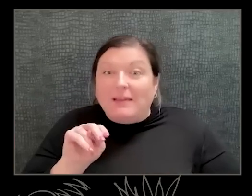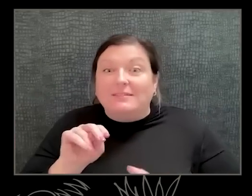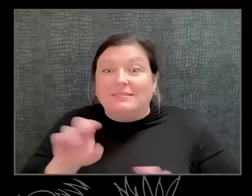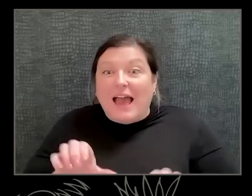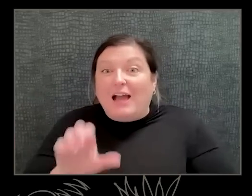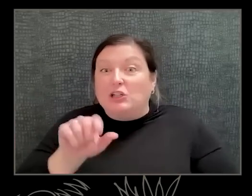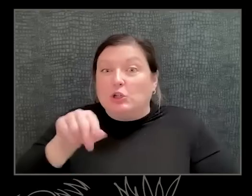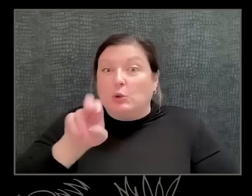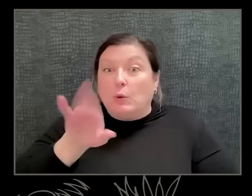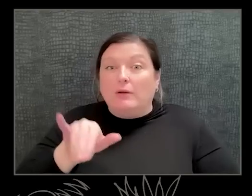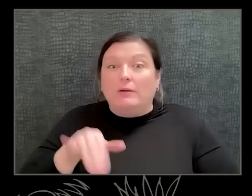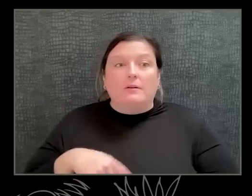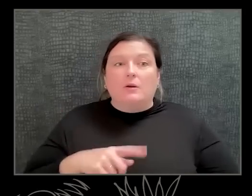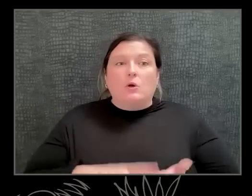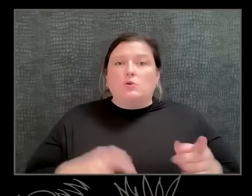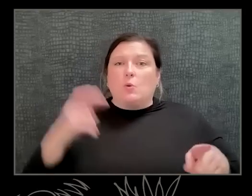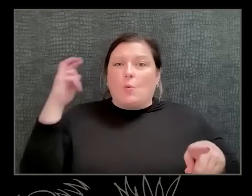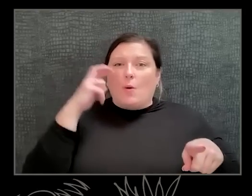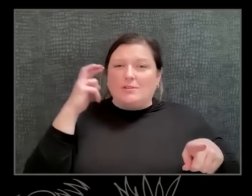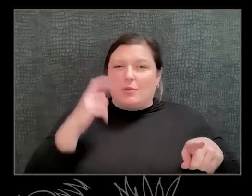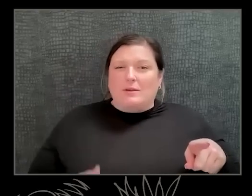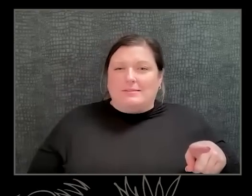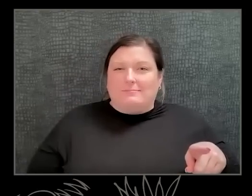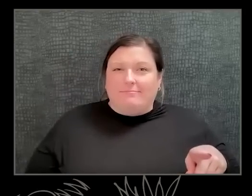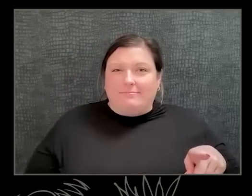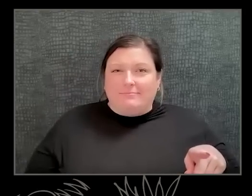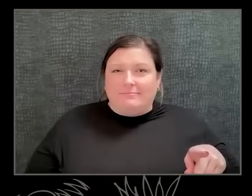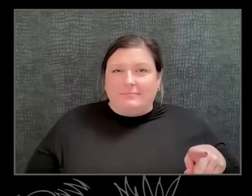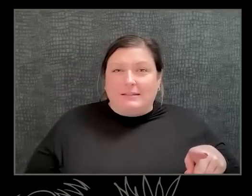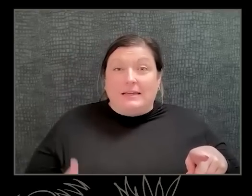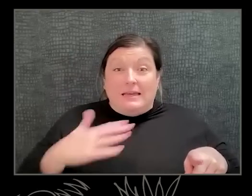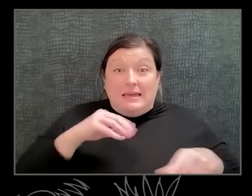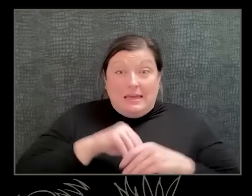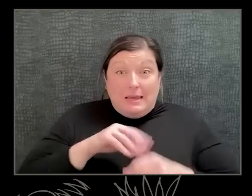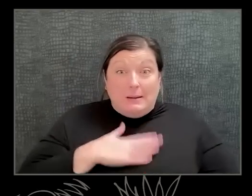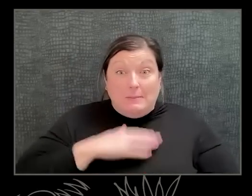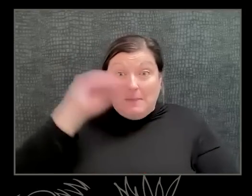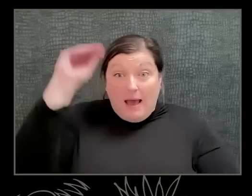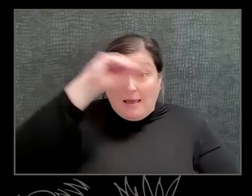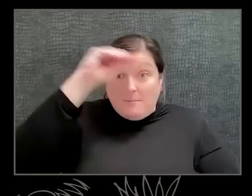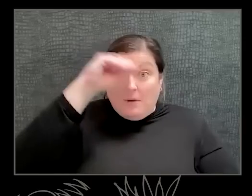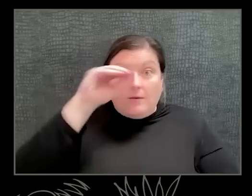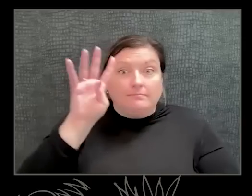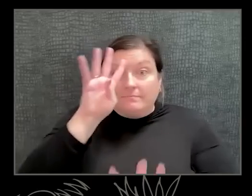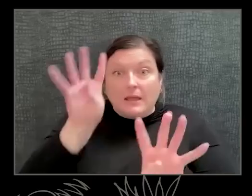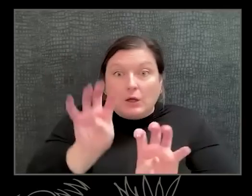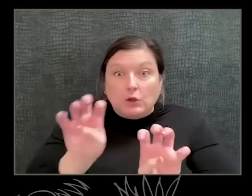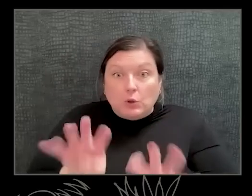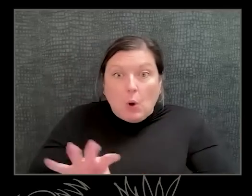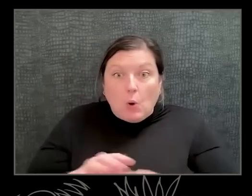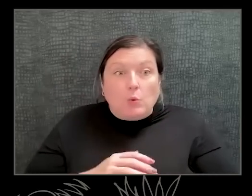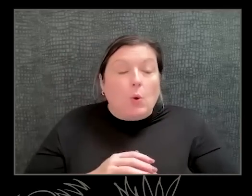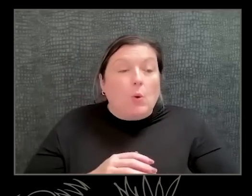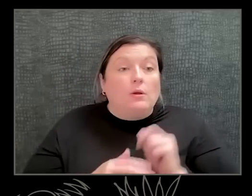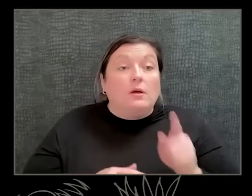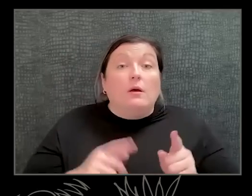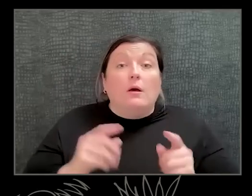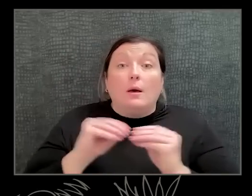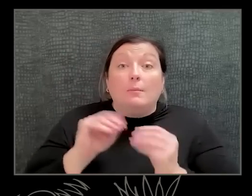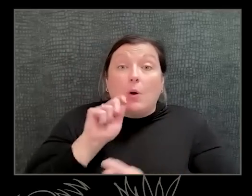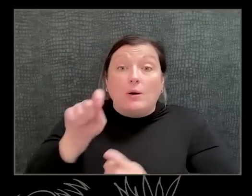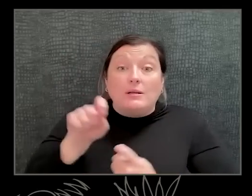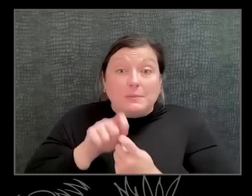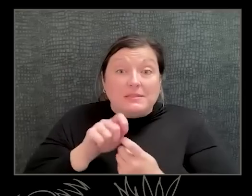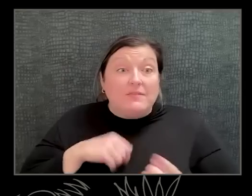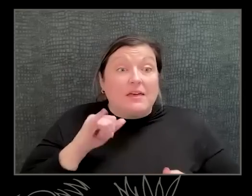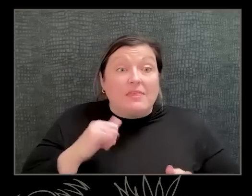So what is the root cause here? At least in my opinion, it's unknown. Or more specifically, the fact